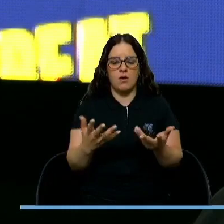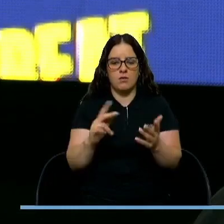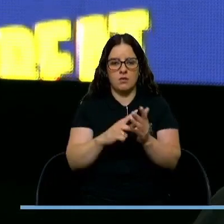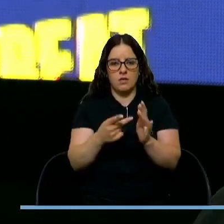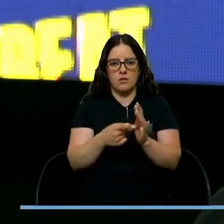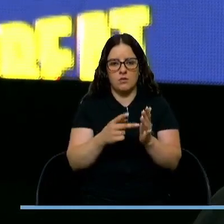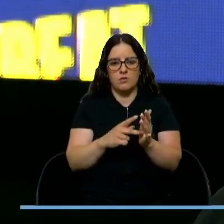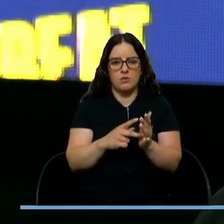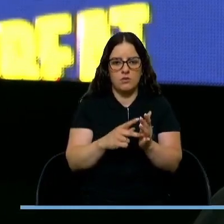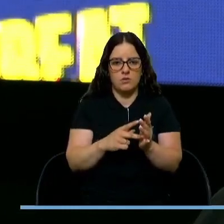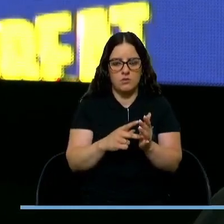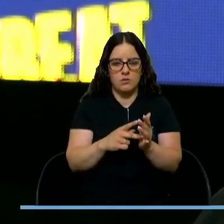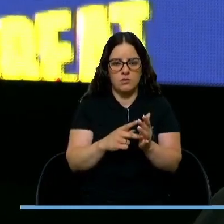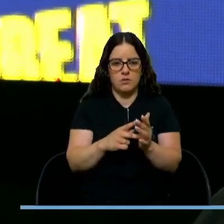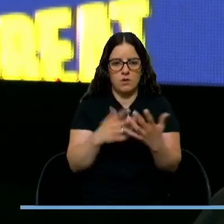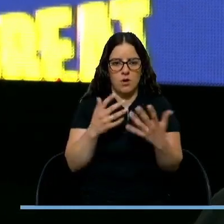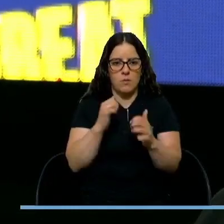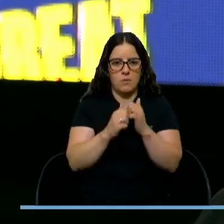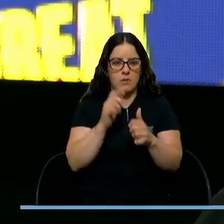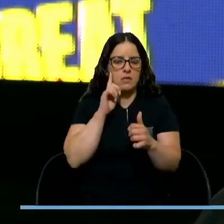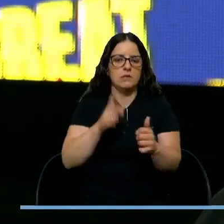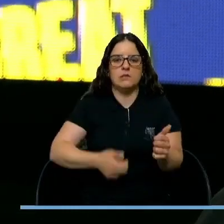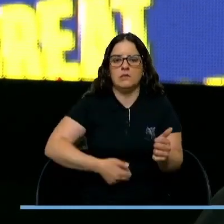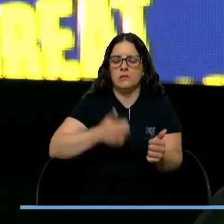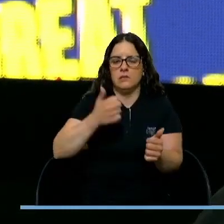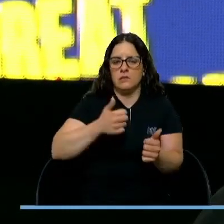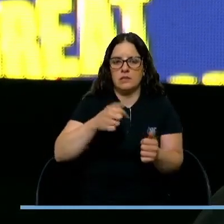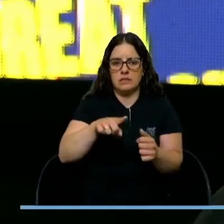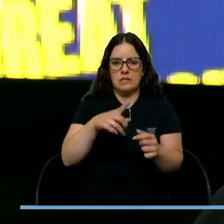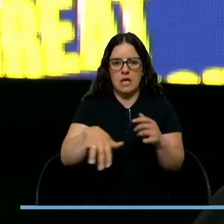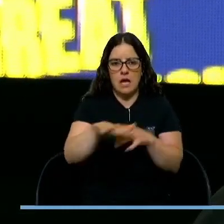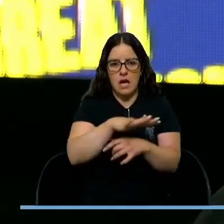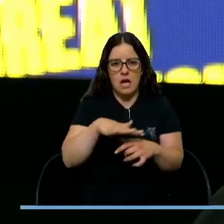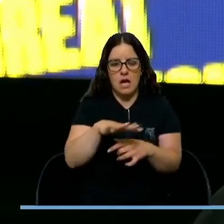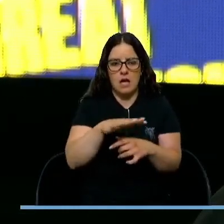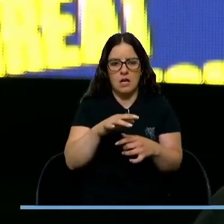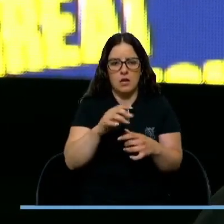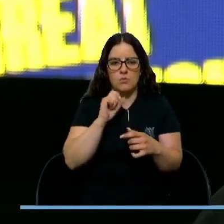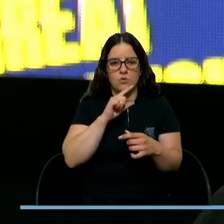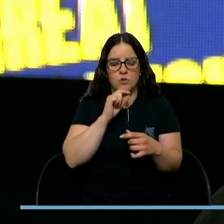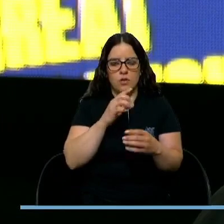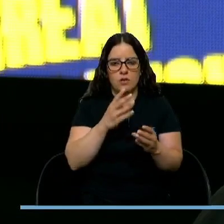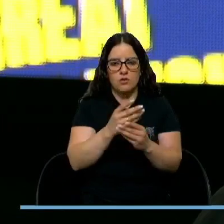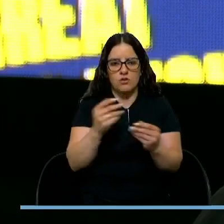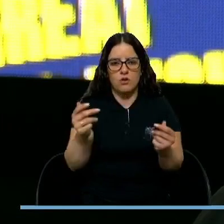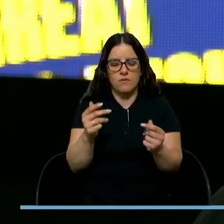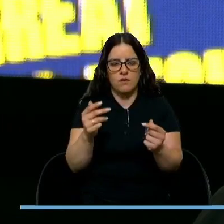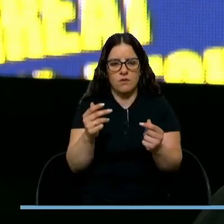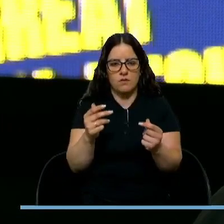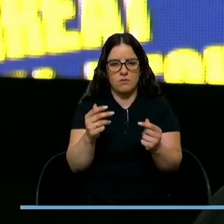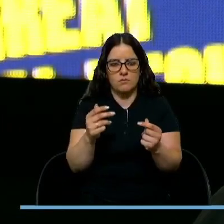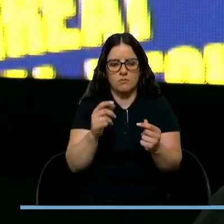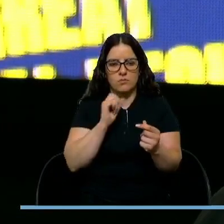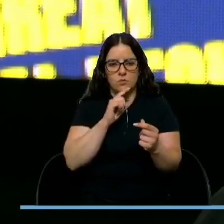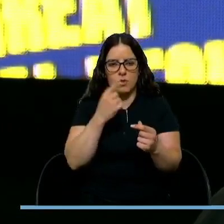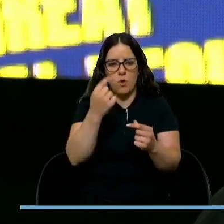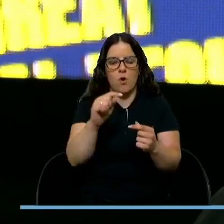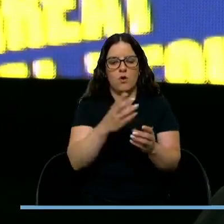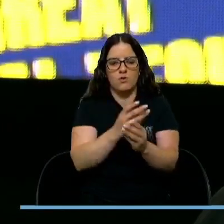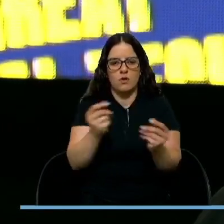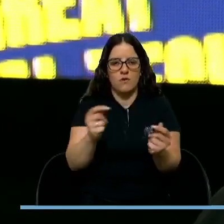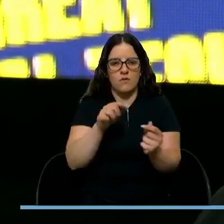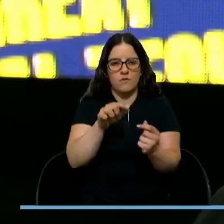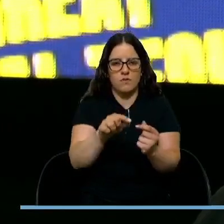today plays an essential role more than ever, and this sector has a unique opportunity to solve challenges of the